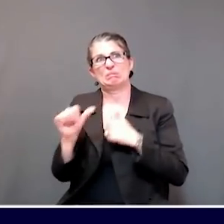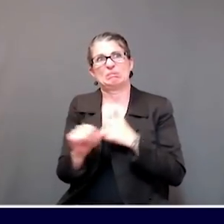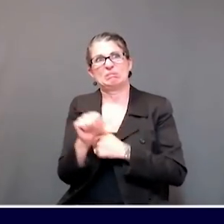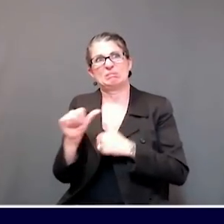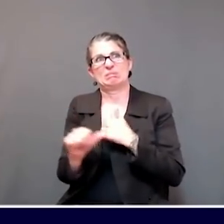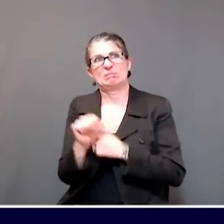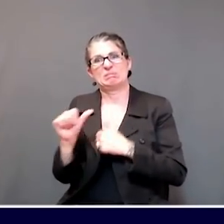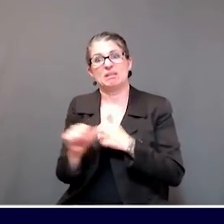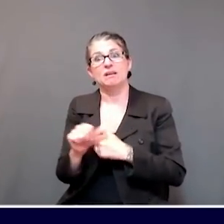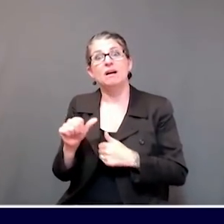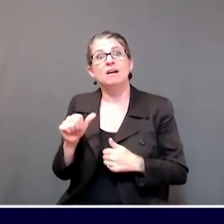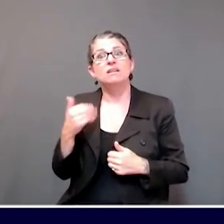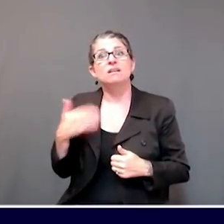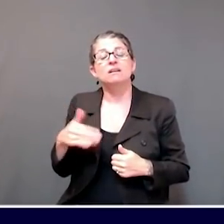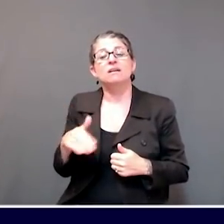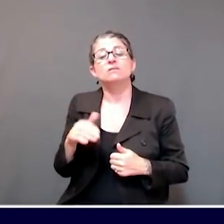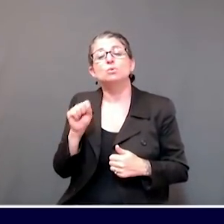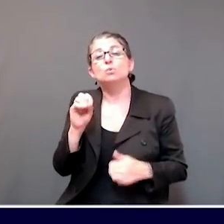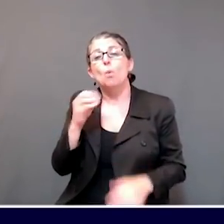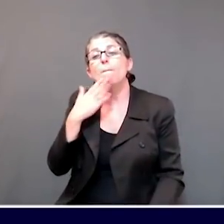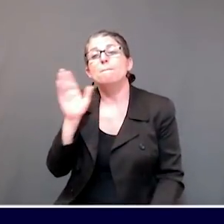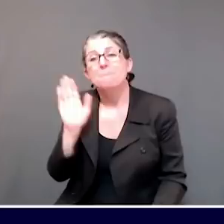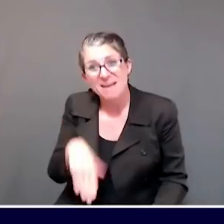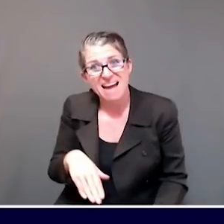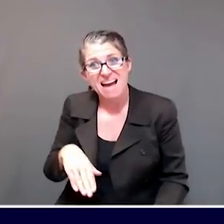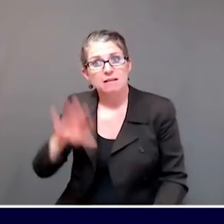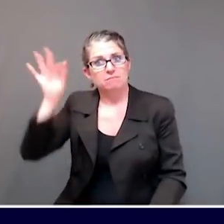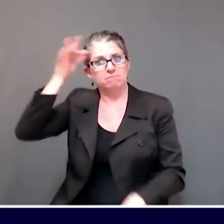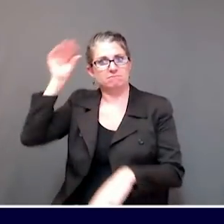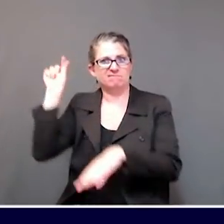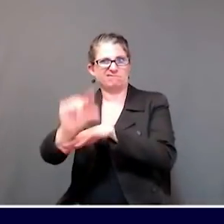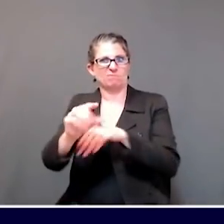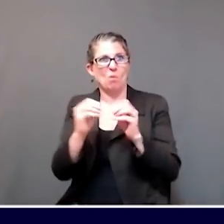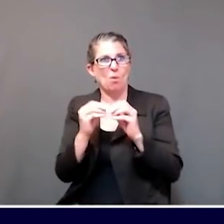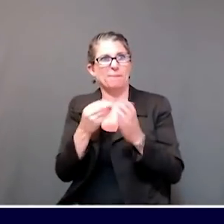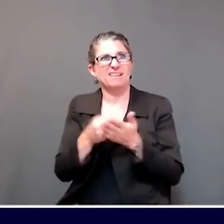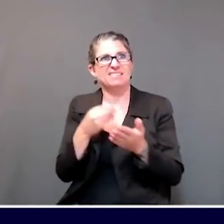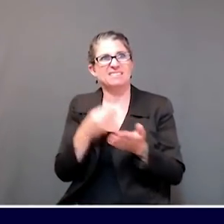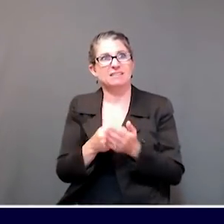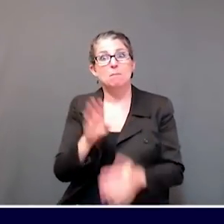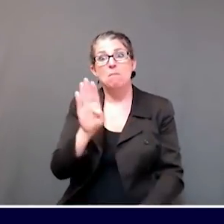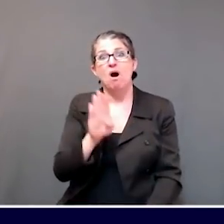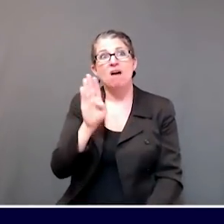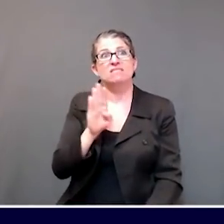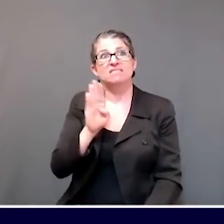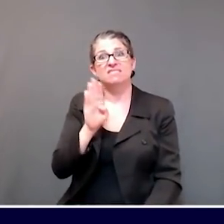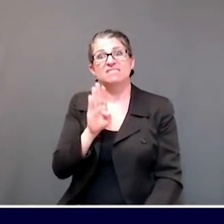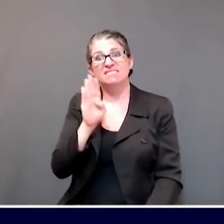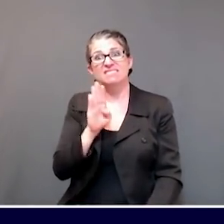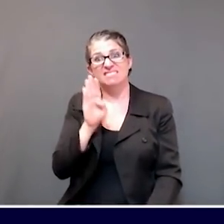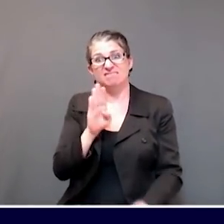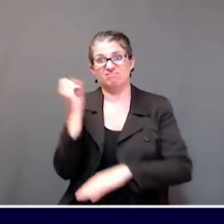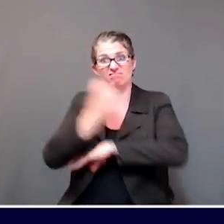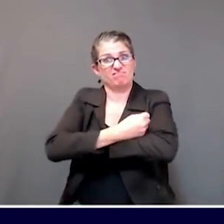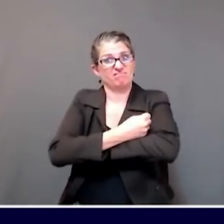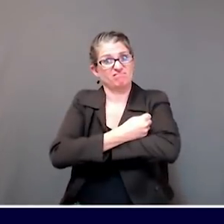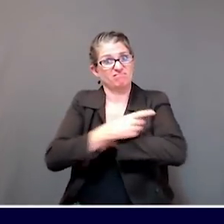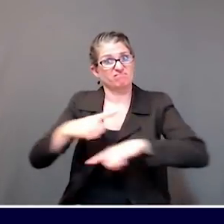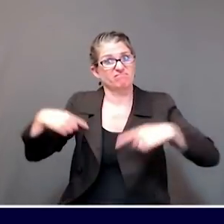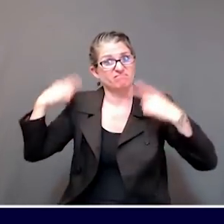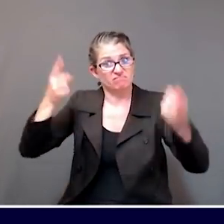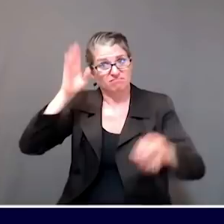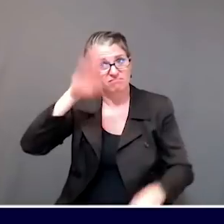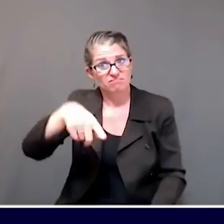know that Boston has barely opened up. Boston, which was really one of the epicenters of the COVID-19 virus not too